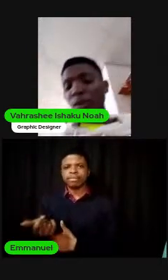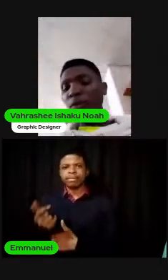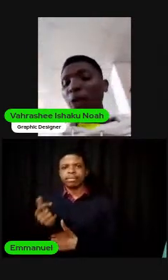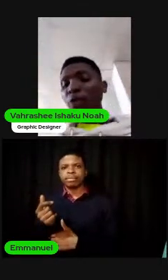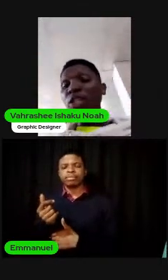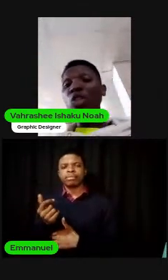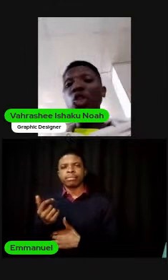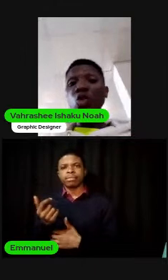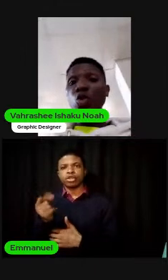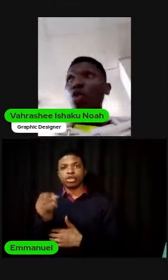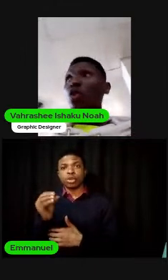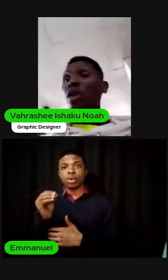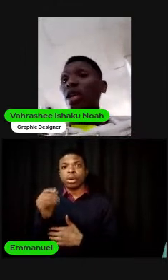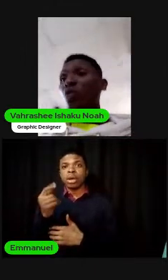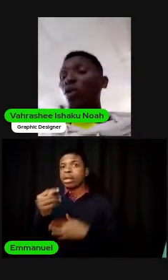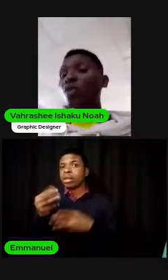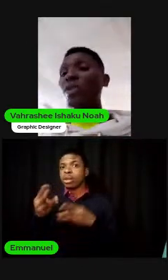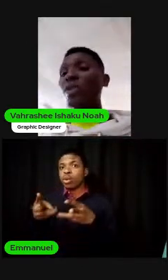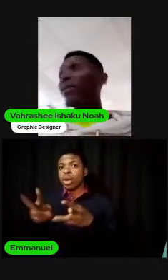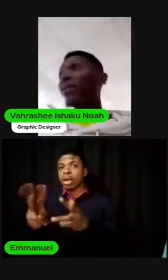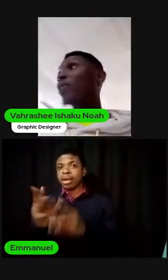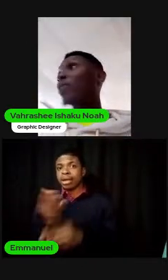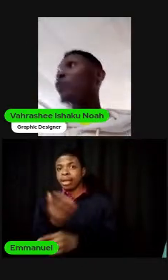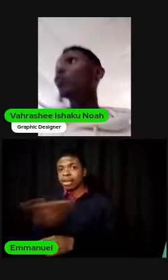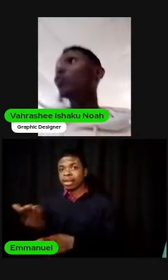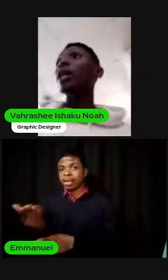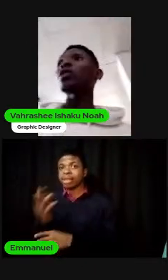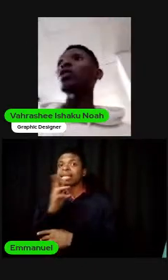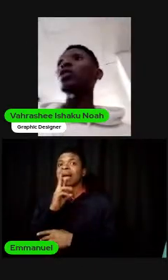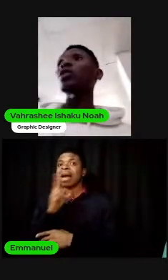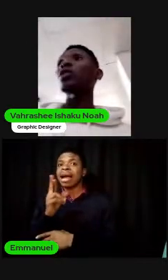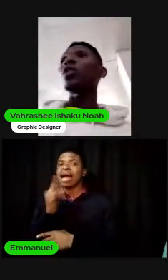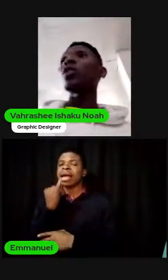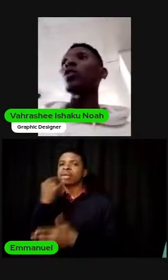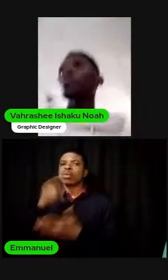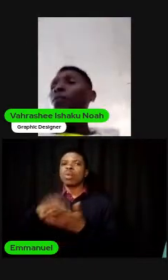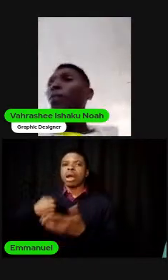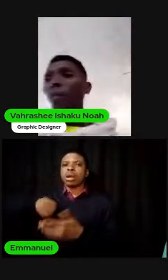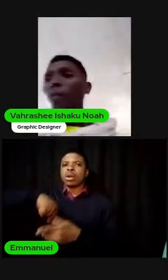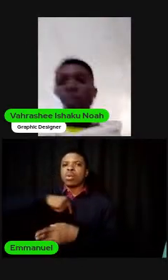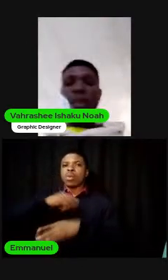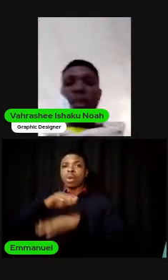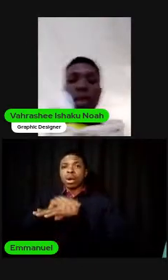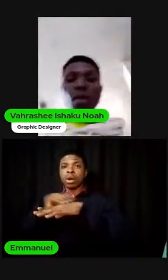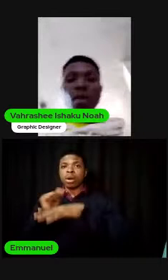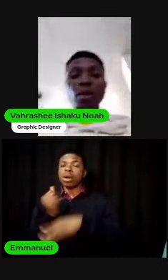yes, of how things look. Is what we refer to as color.